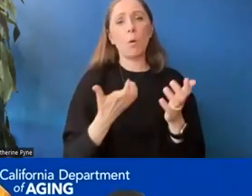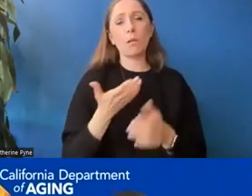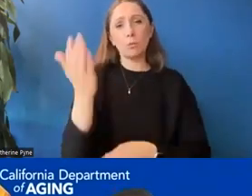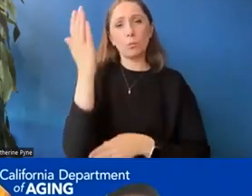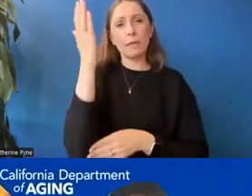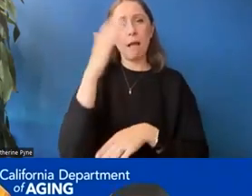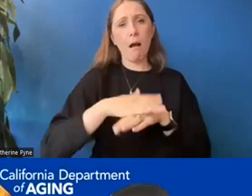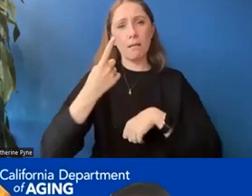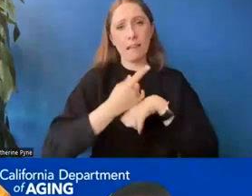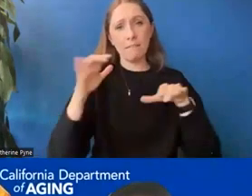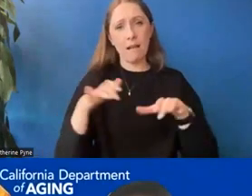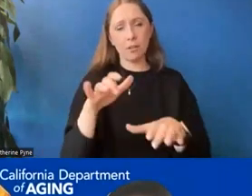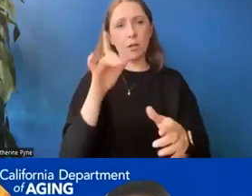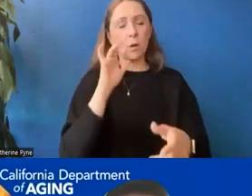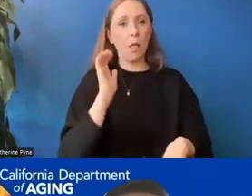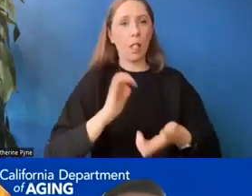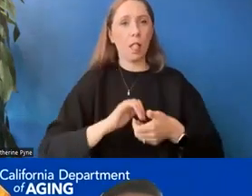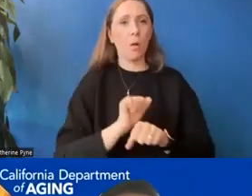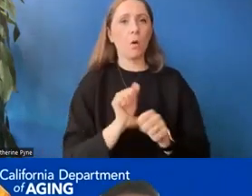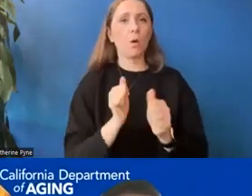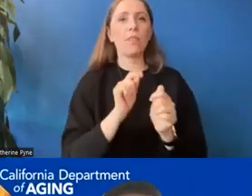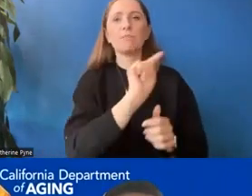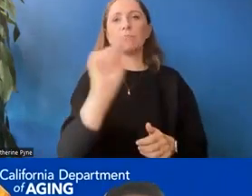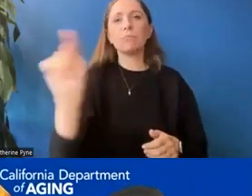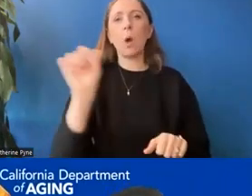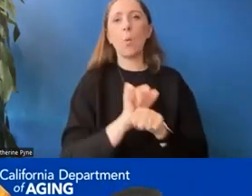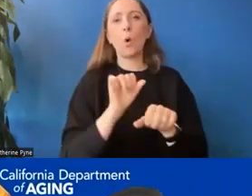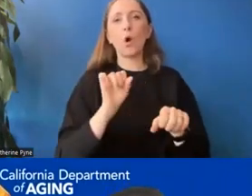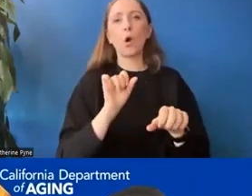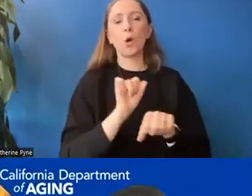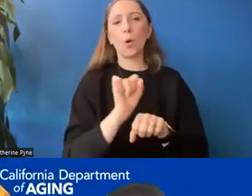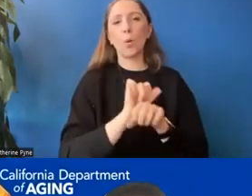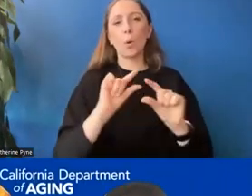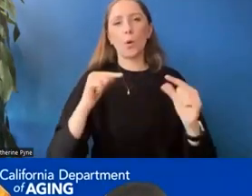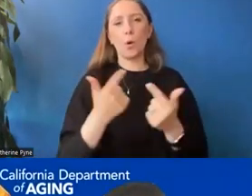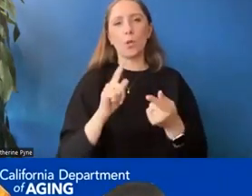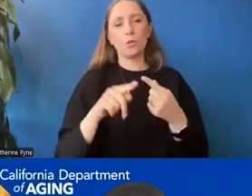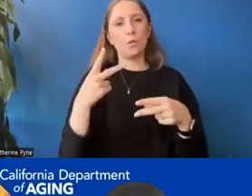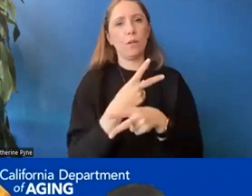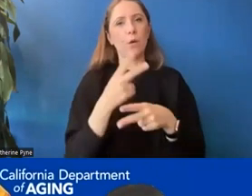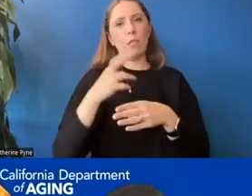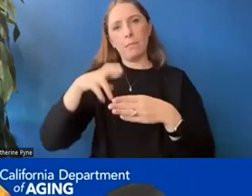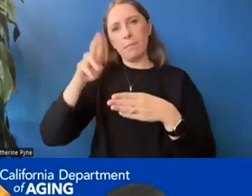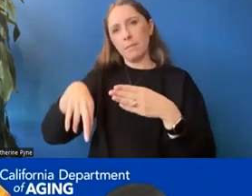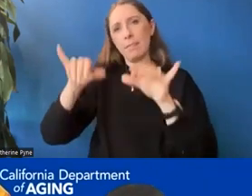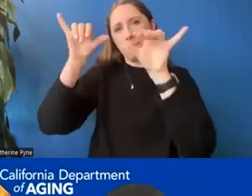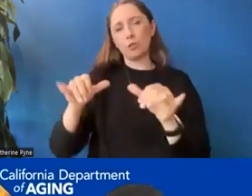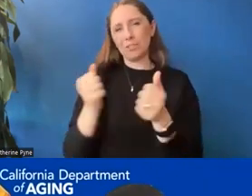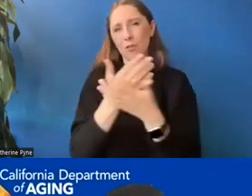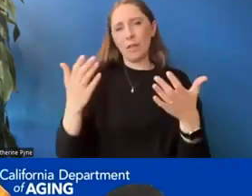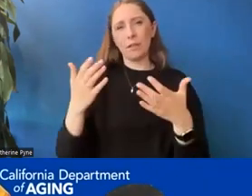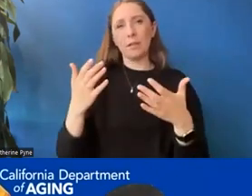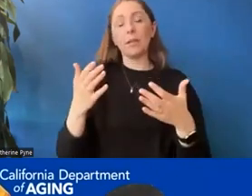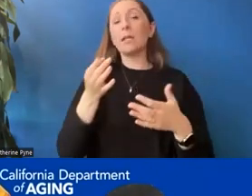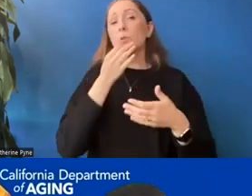action. Also work with the respective work groups to kind of flesh the MPA key outcome measures out further and share those at the upcoming